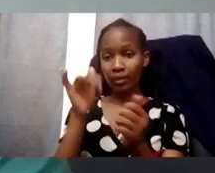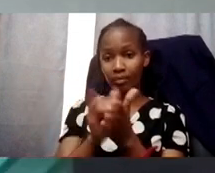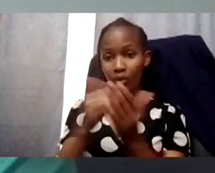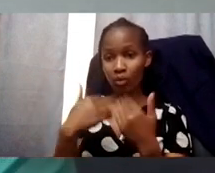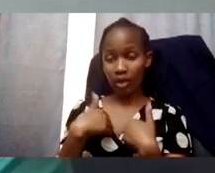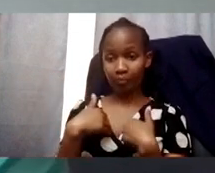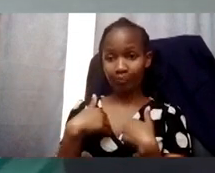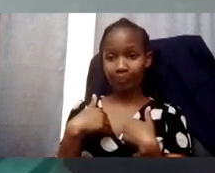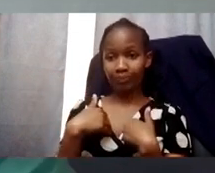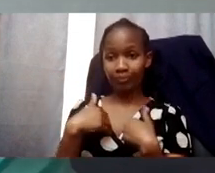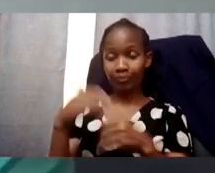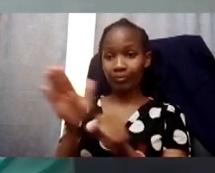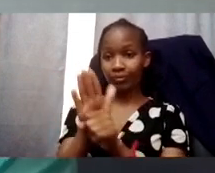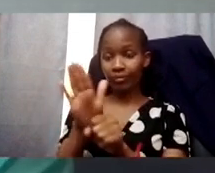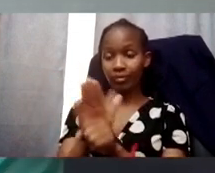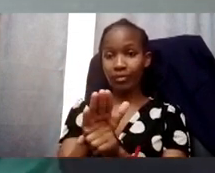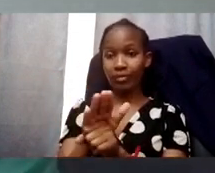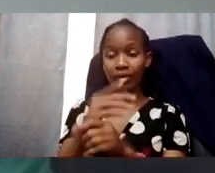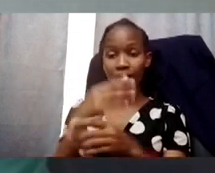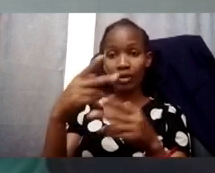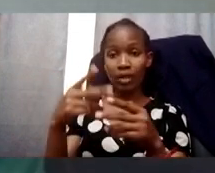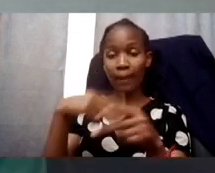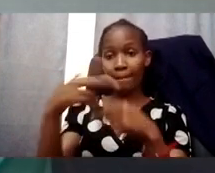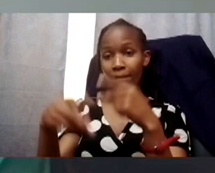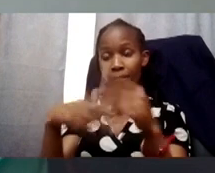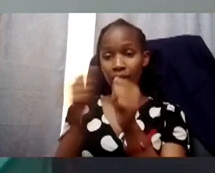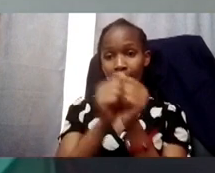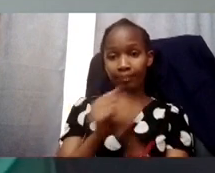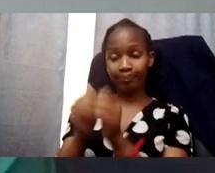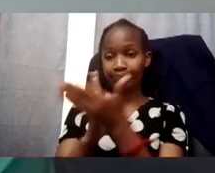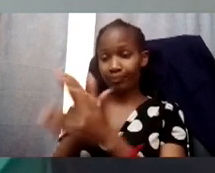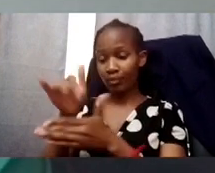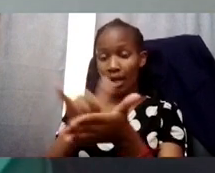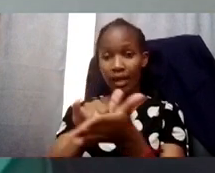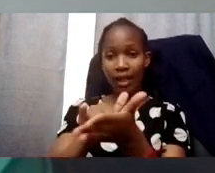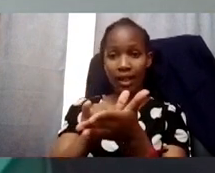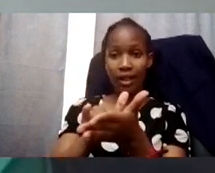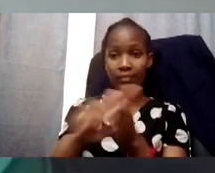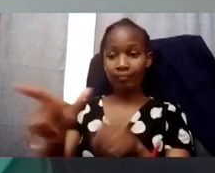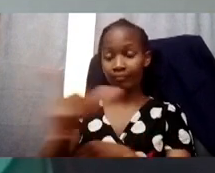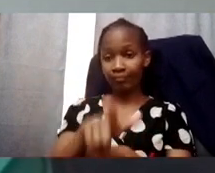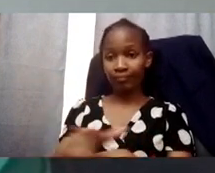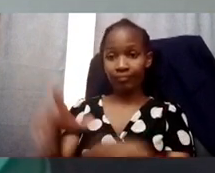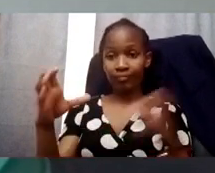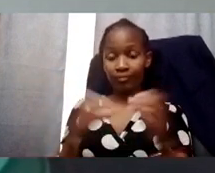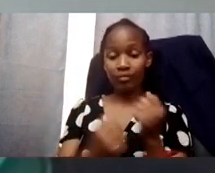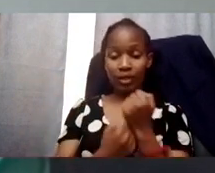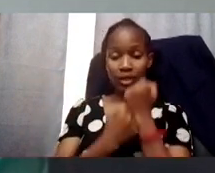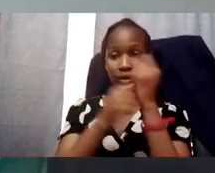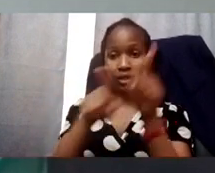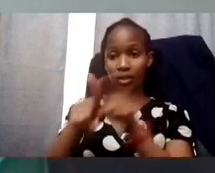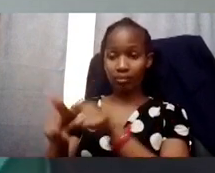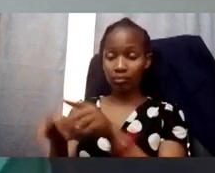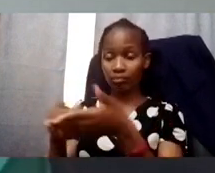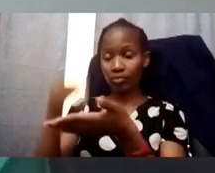we have so many programs together. Mm-hmm. In terms of ensuring that the local community is supported as well in education.